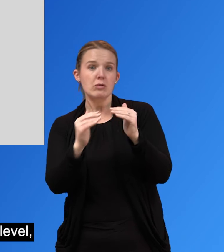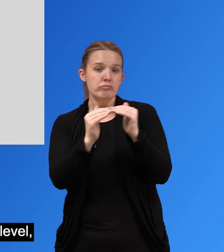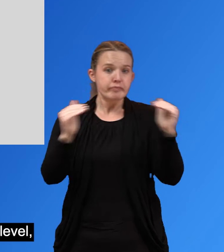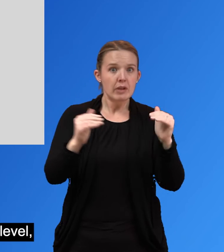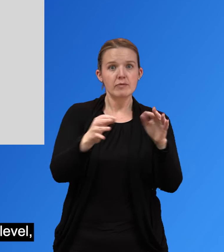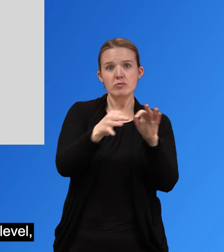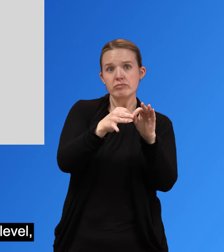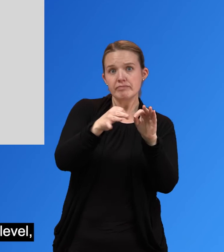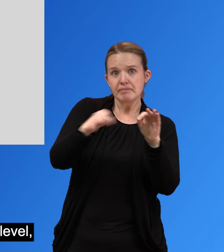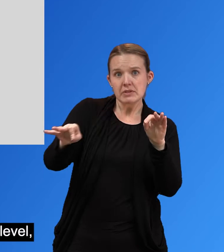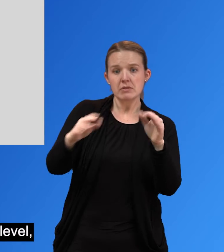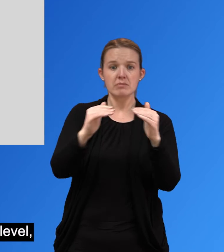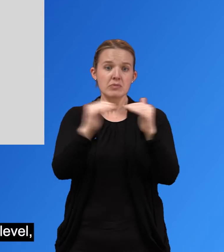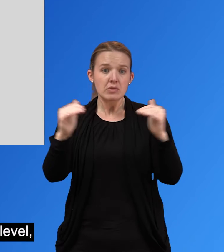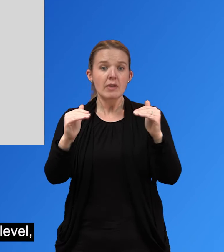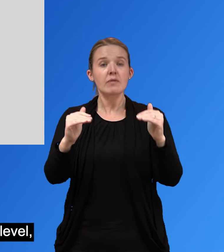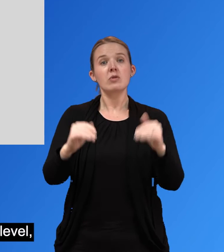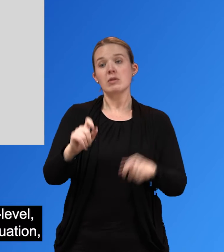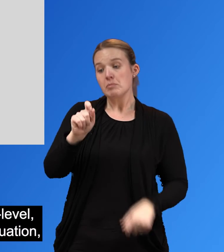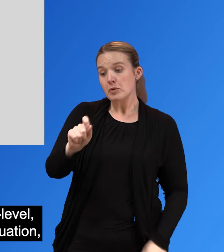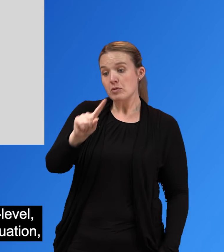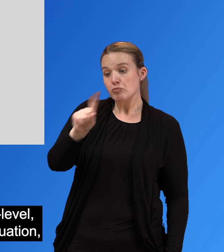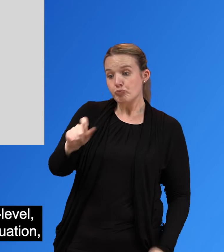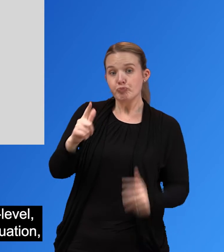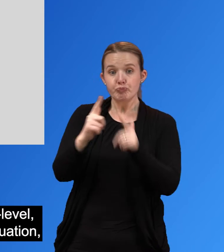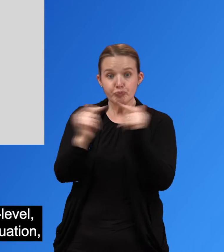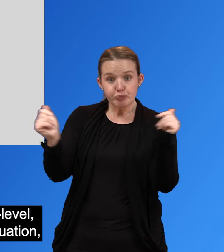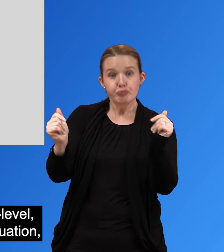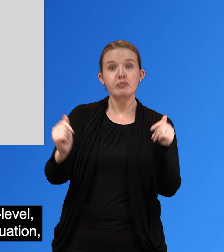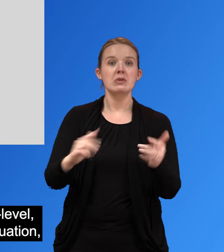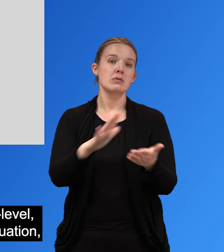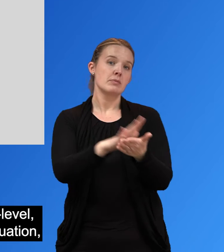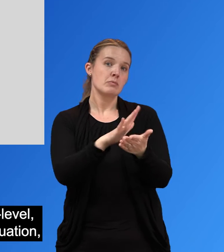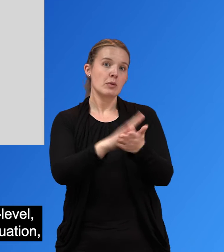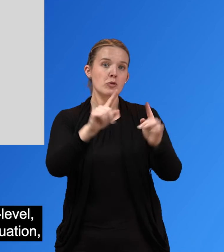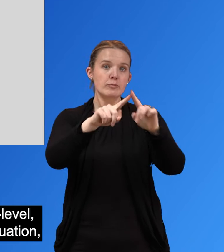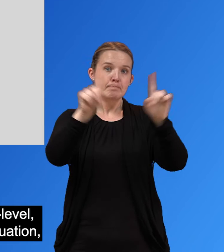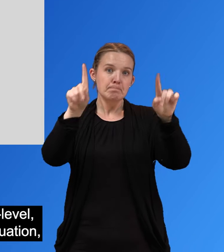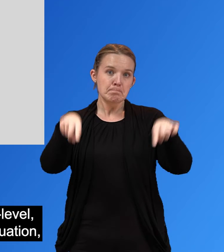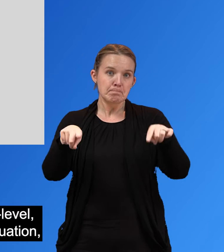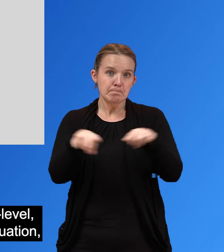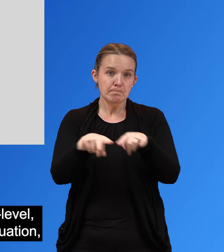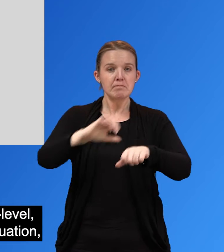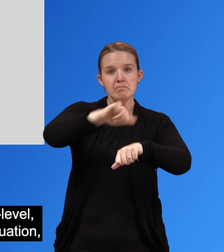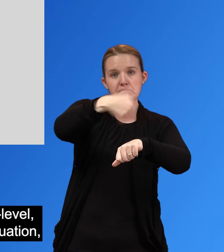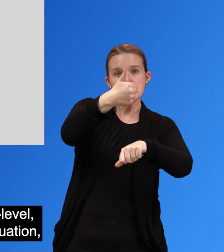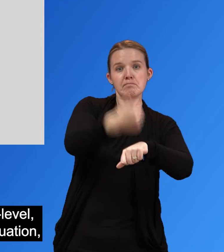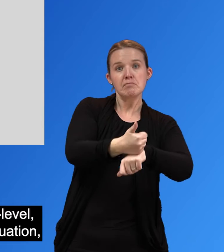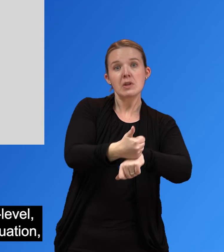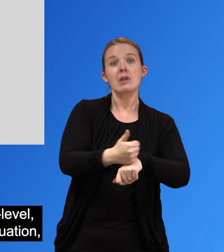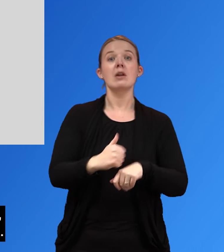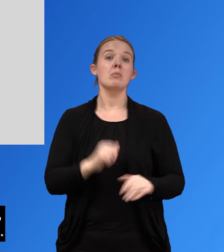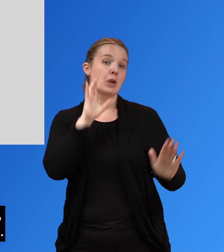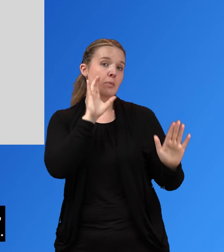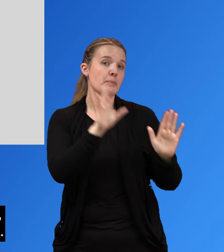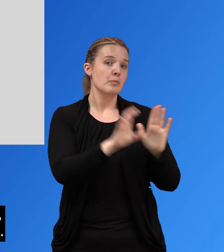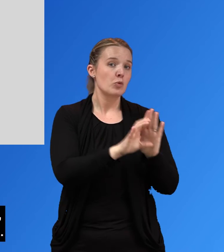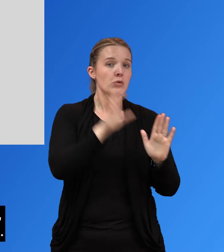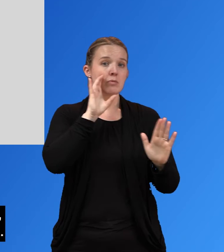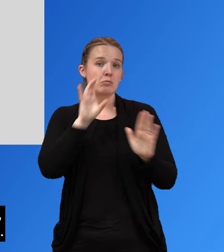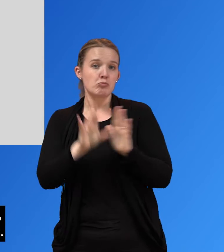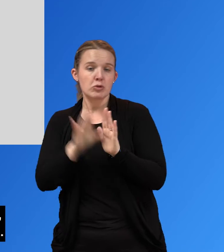approaches regarding whole text level, word level, sentence level, document level, punctuation,